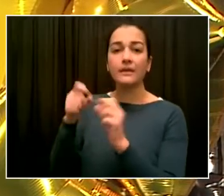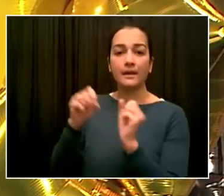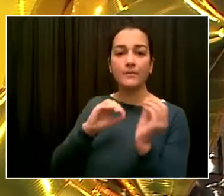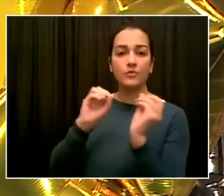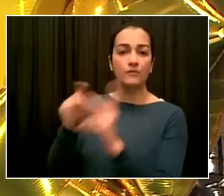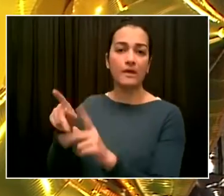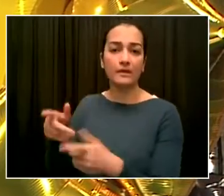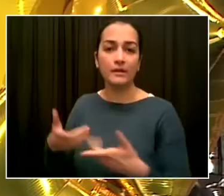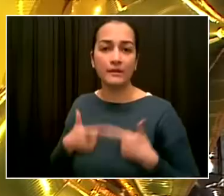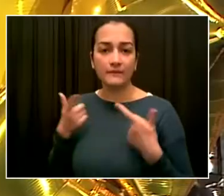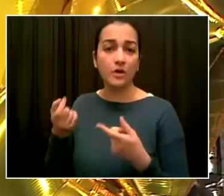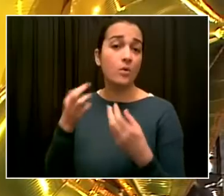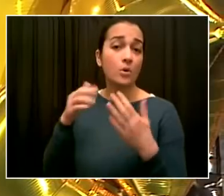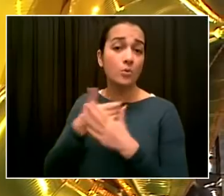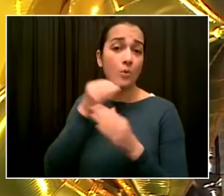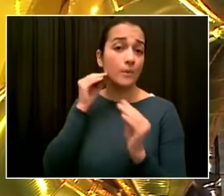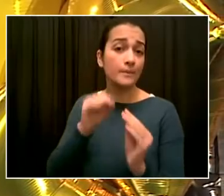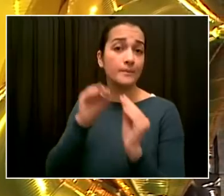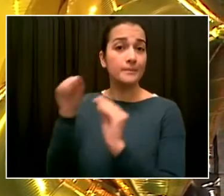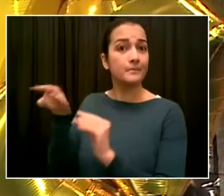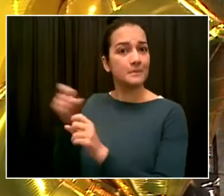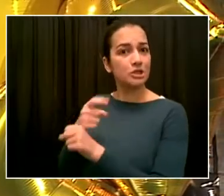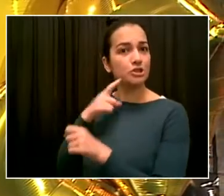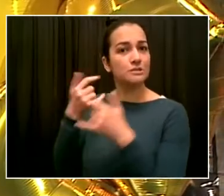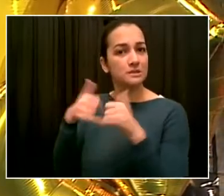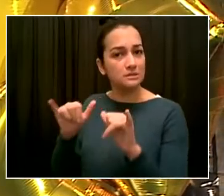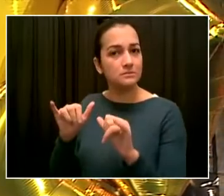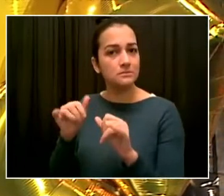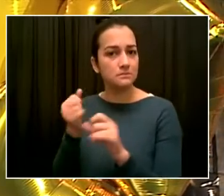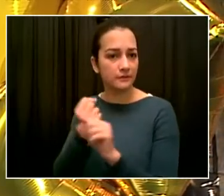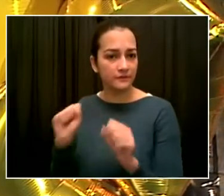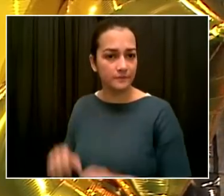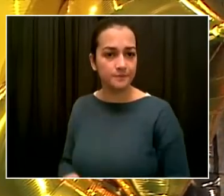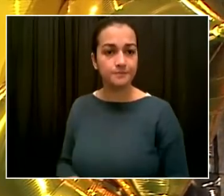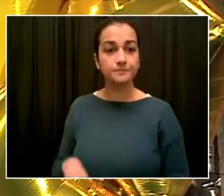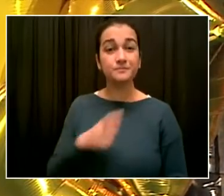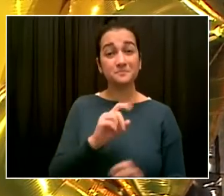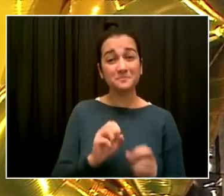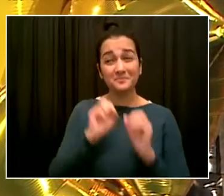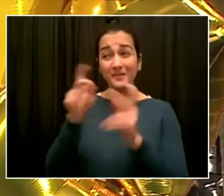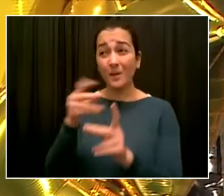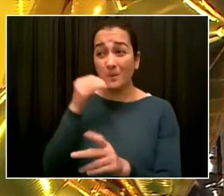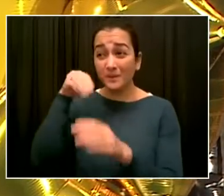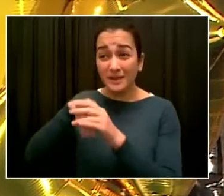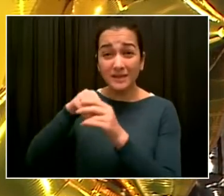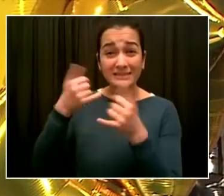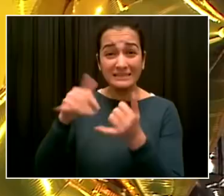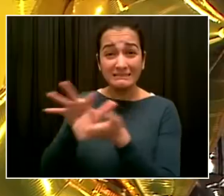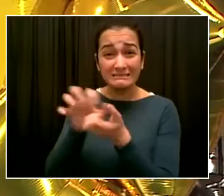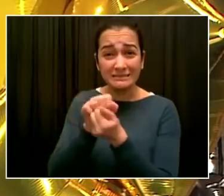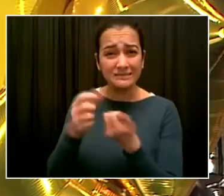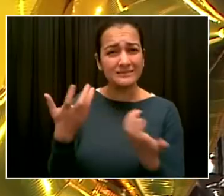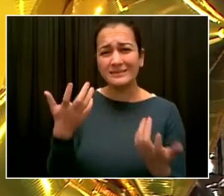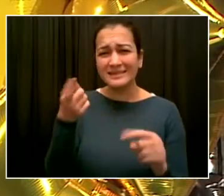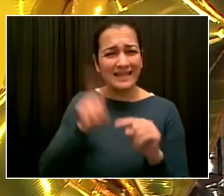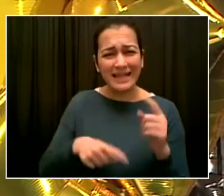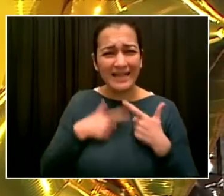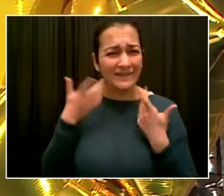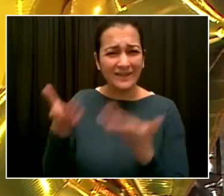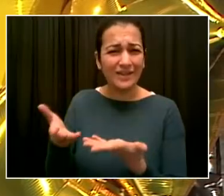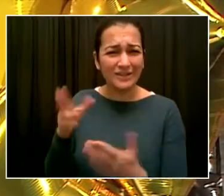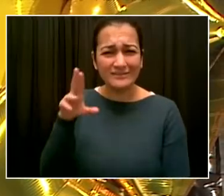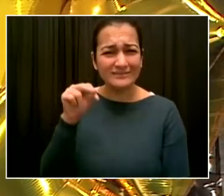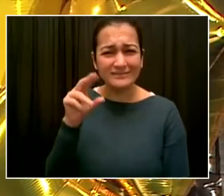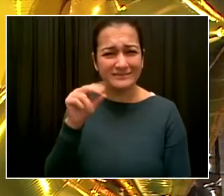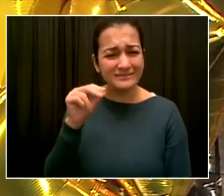them support, continuity, get them to affordable housing as best we can. It may not be the same neighborhood, but whatever we can do. Don't want to leave